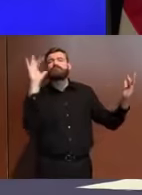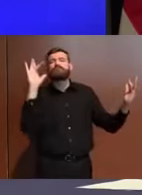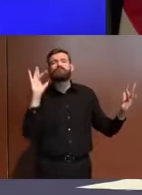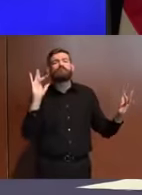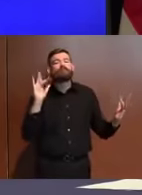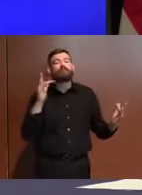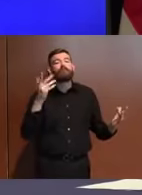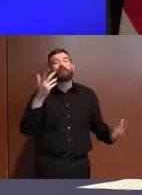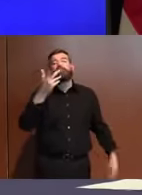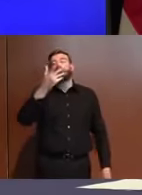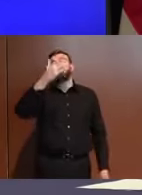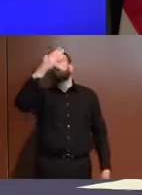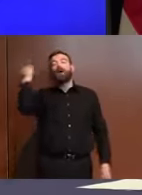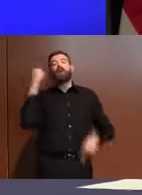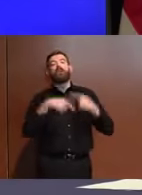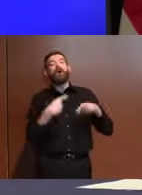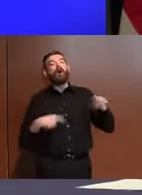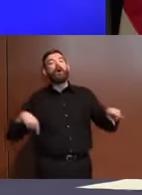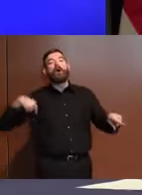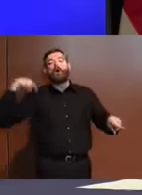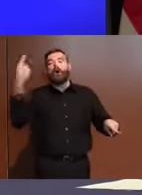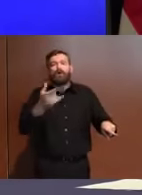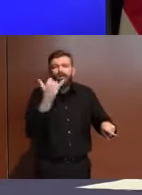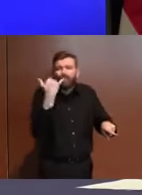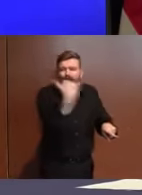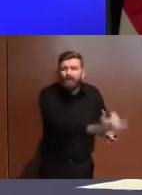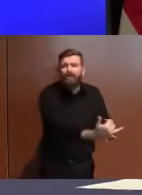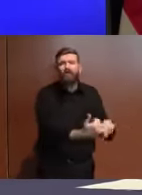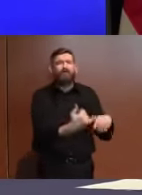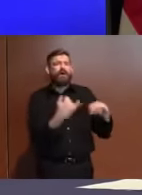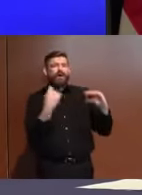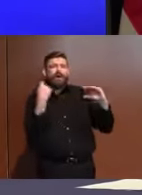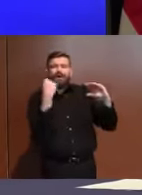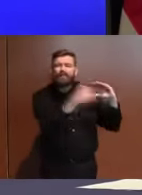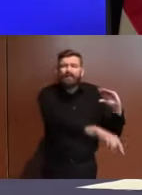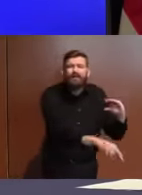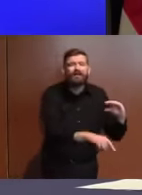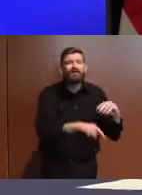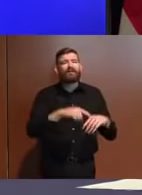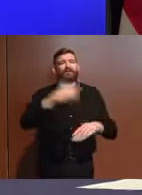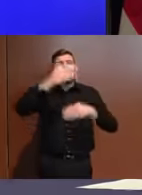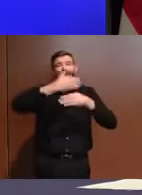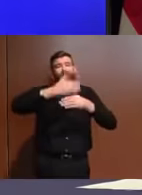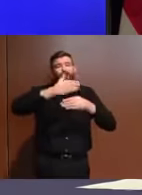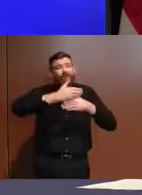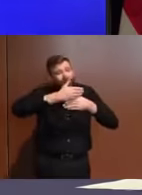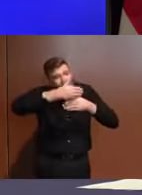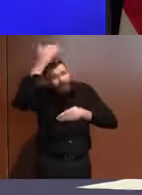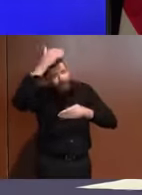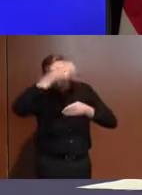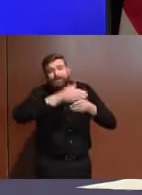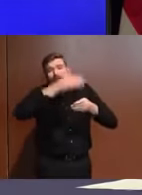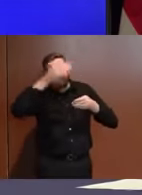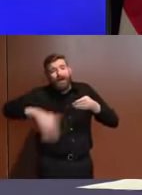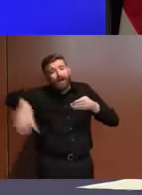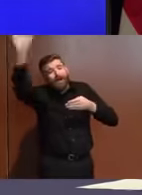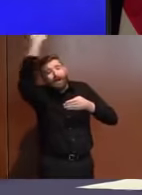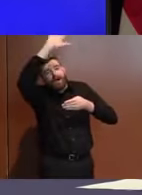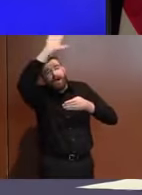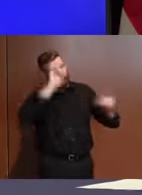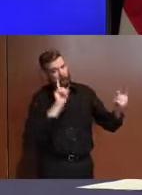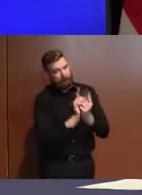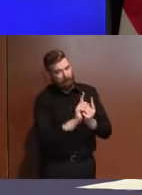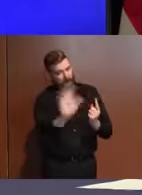phone call, whether it's an email, whether it's a wave through a window. Keep the social distancing, by the way, we can't violate